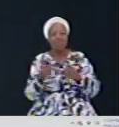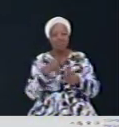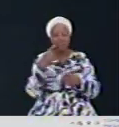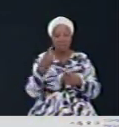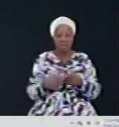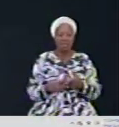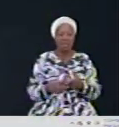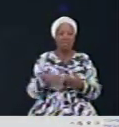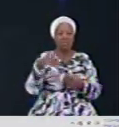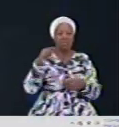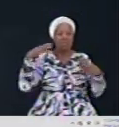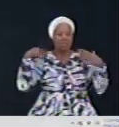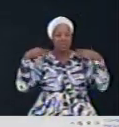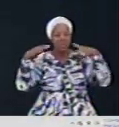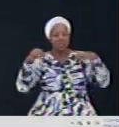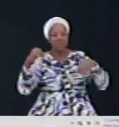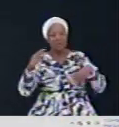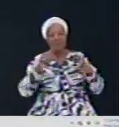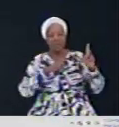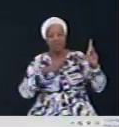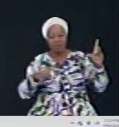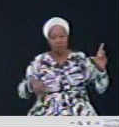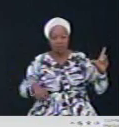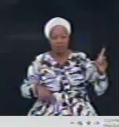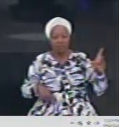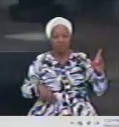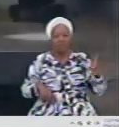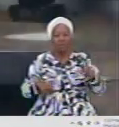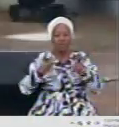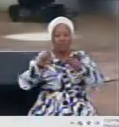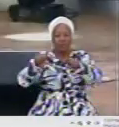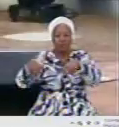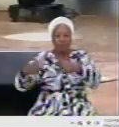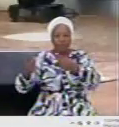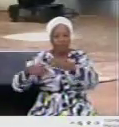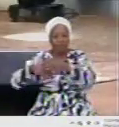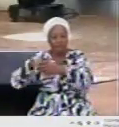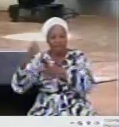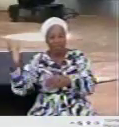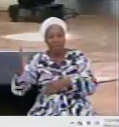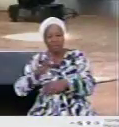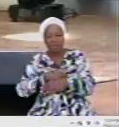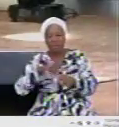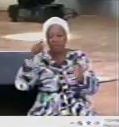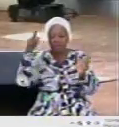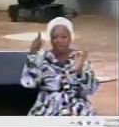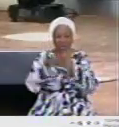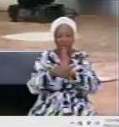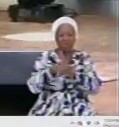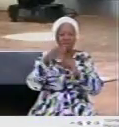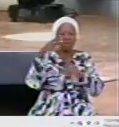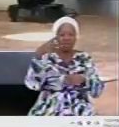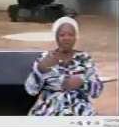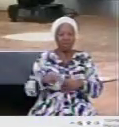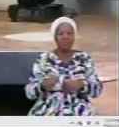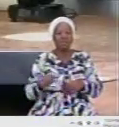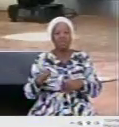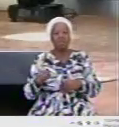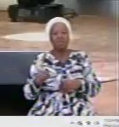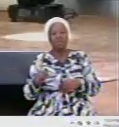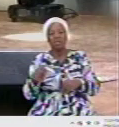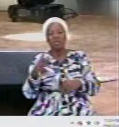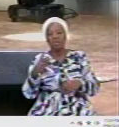the angel of the Lord went forth and smote the camp of